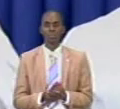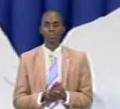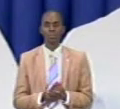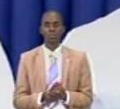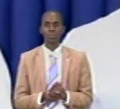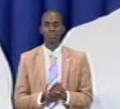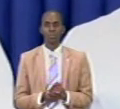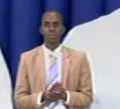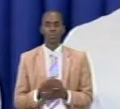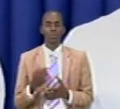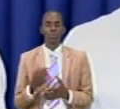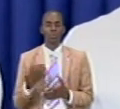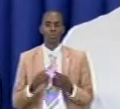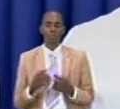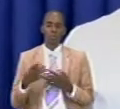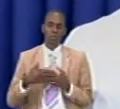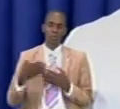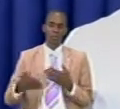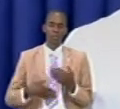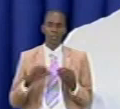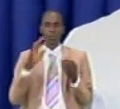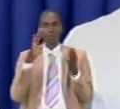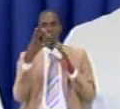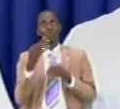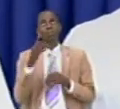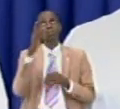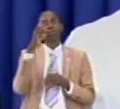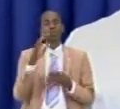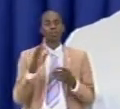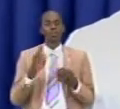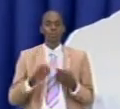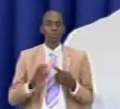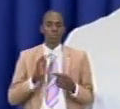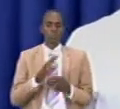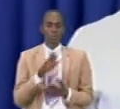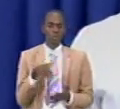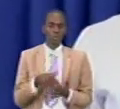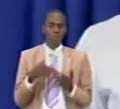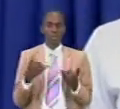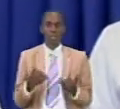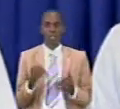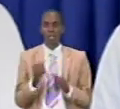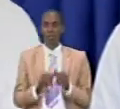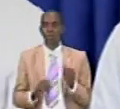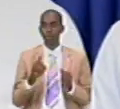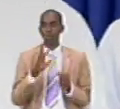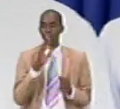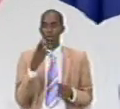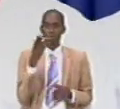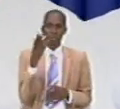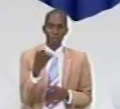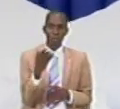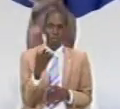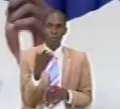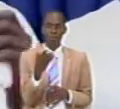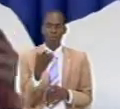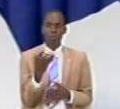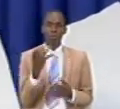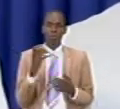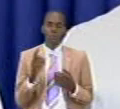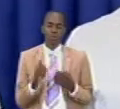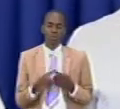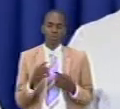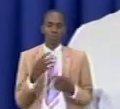the prince of God in our midst already now anyway uh in this great congregation I want to lift up your